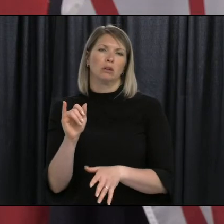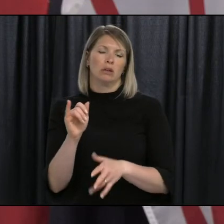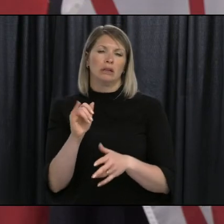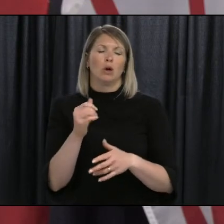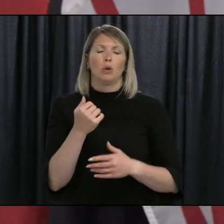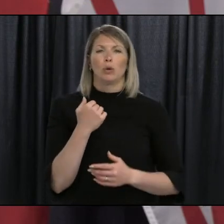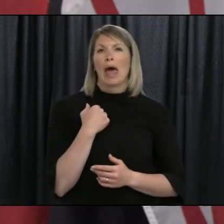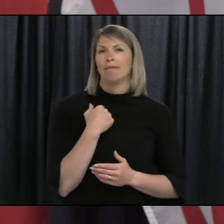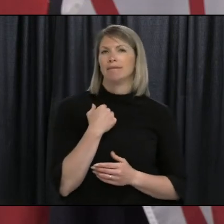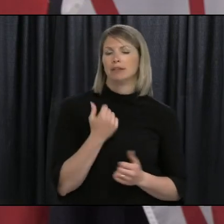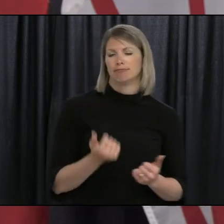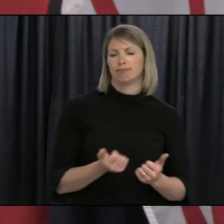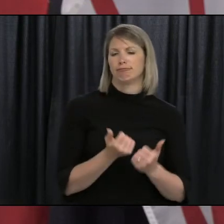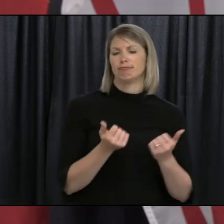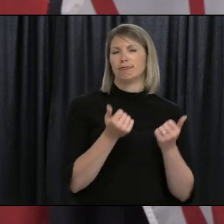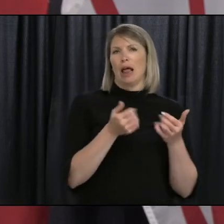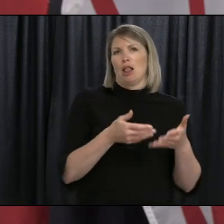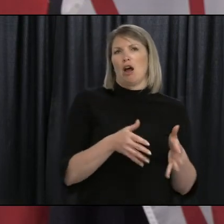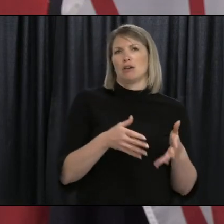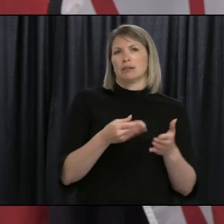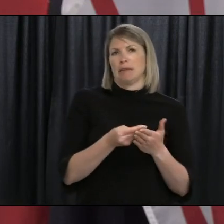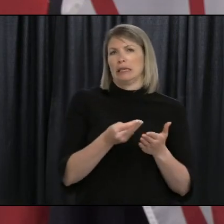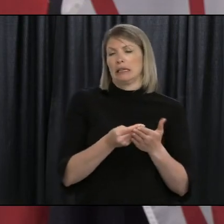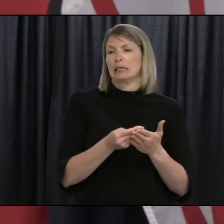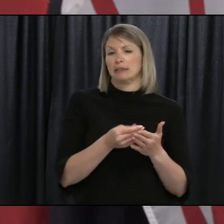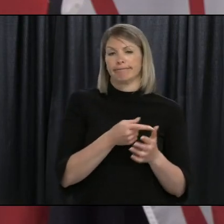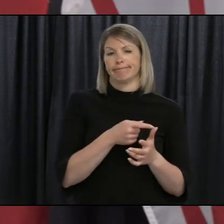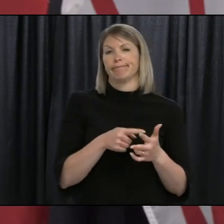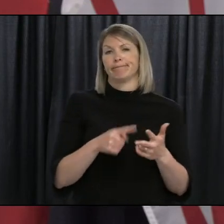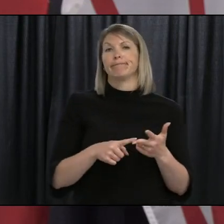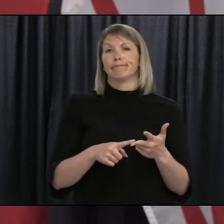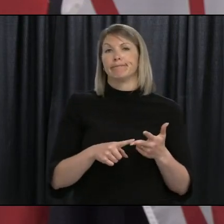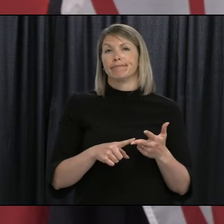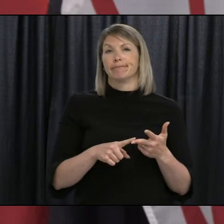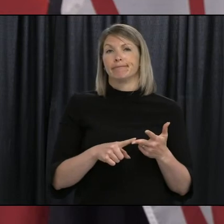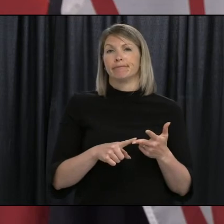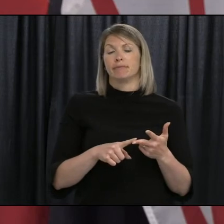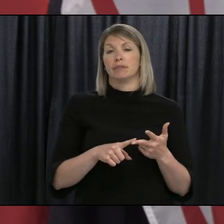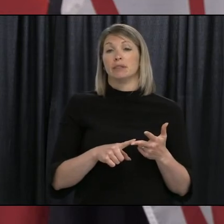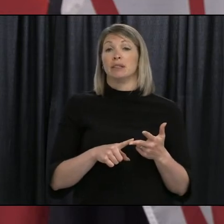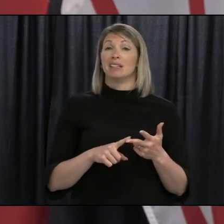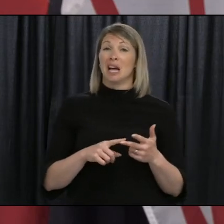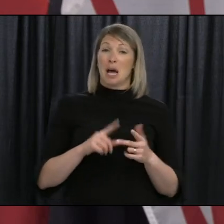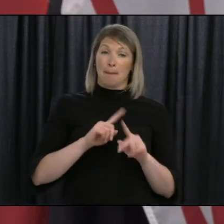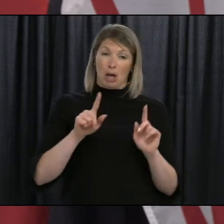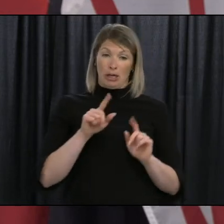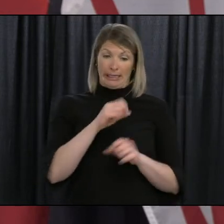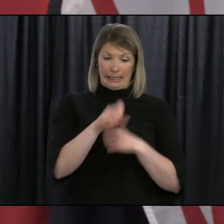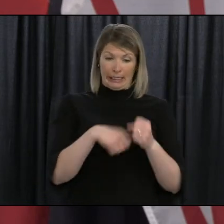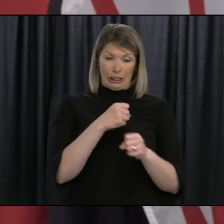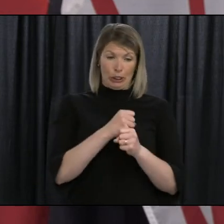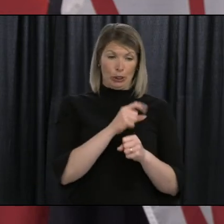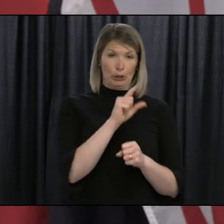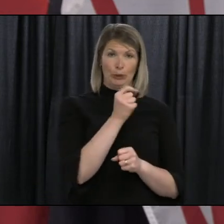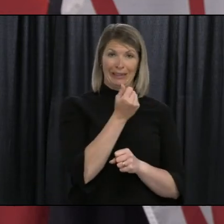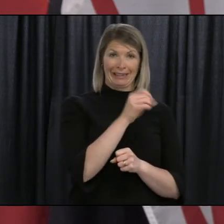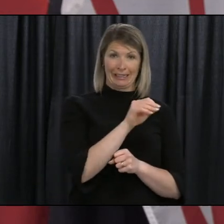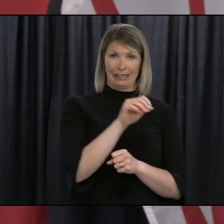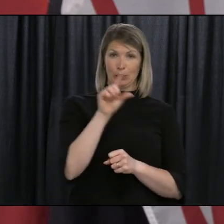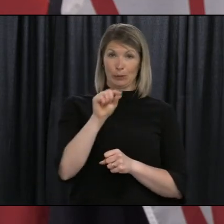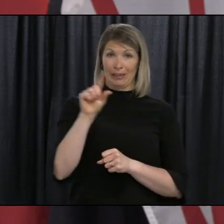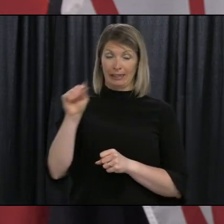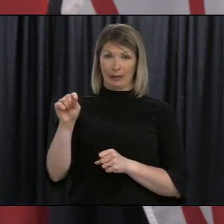Yes, there is no question that COVID accounted for just over 2 weeks of the fiscal year. When you